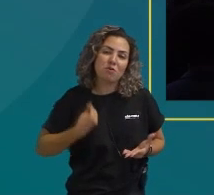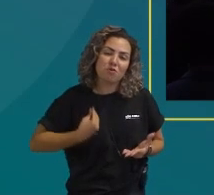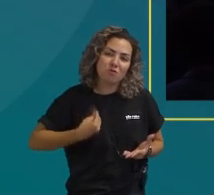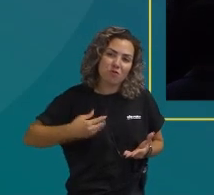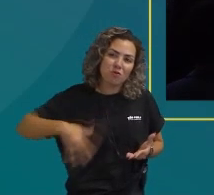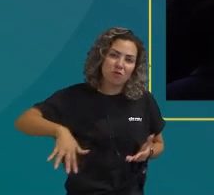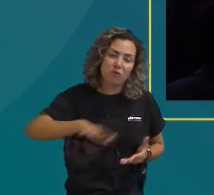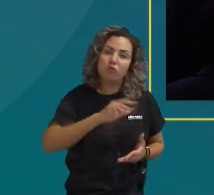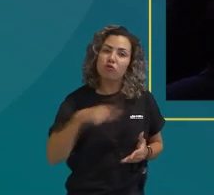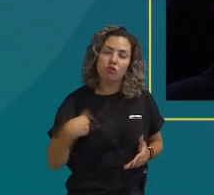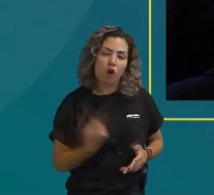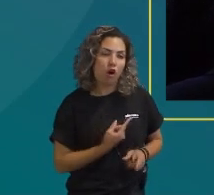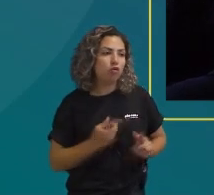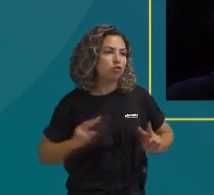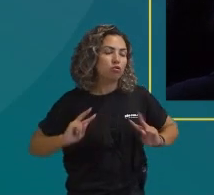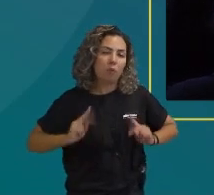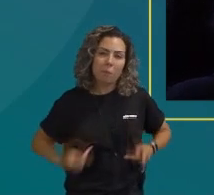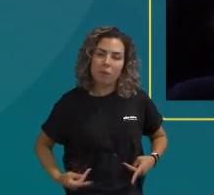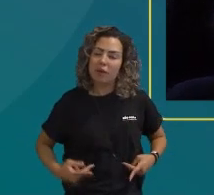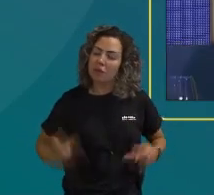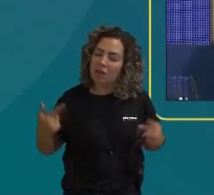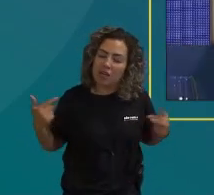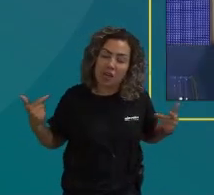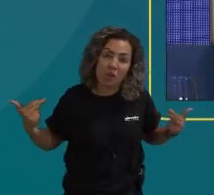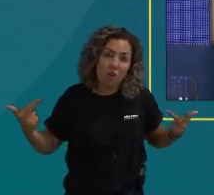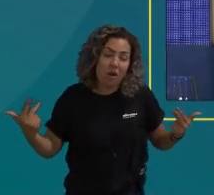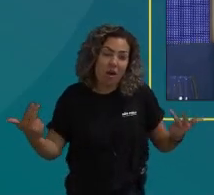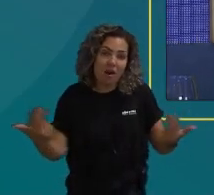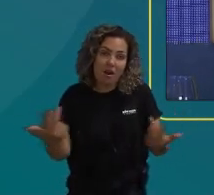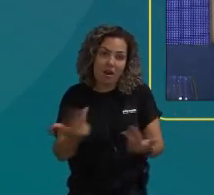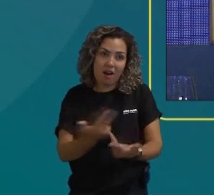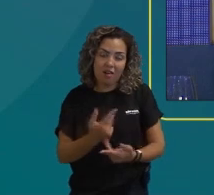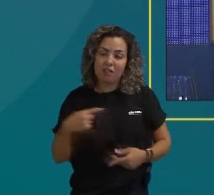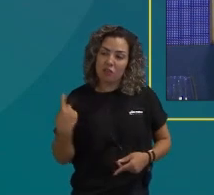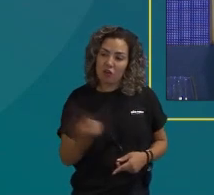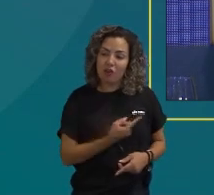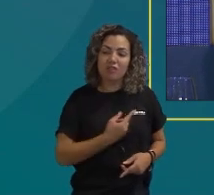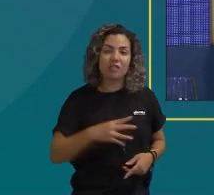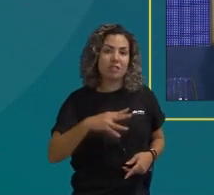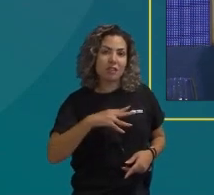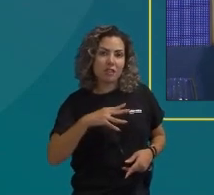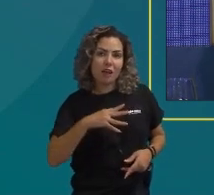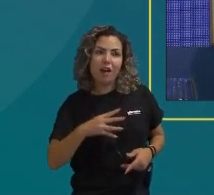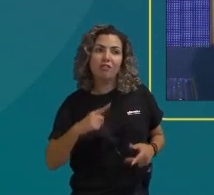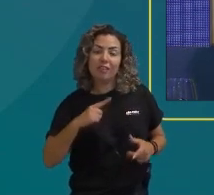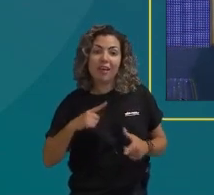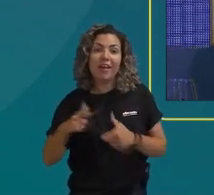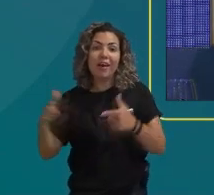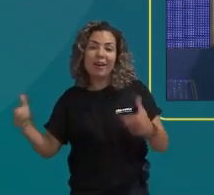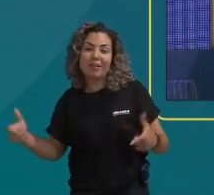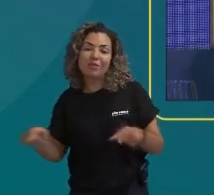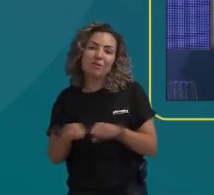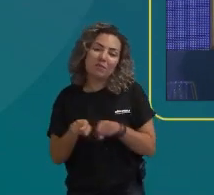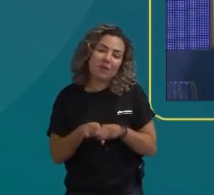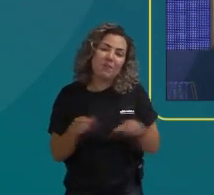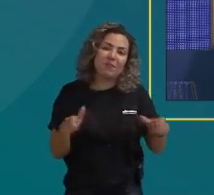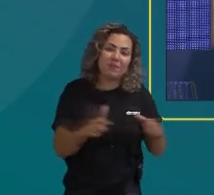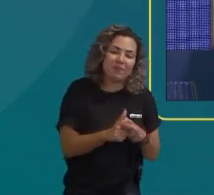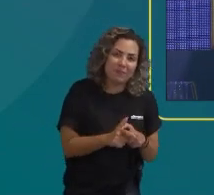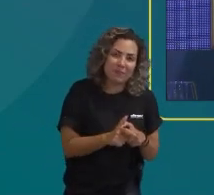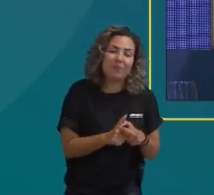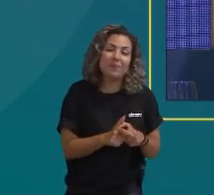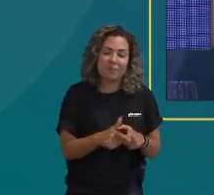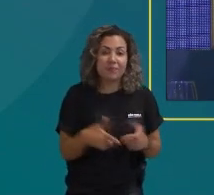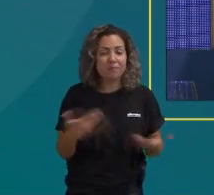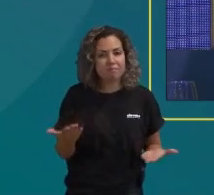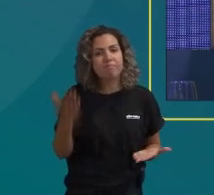are all equal. And so are all our cities, large and small. So even though Kochi is a small city, you are a